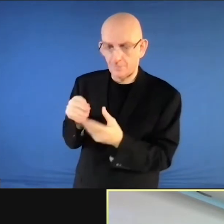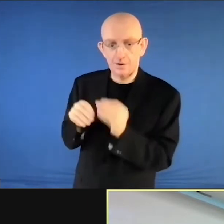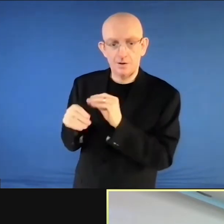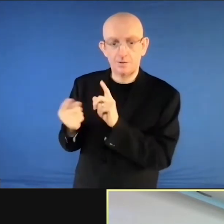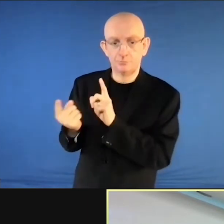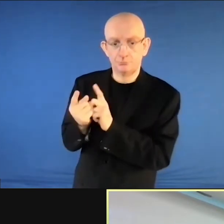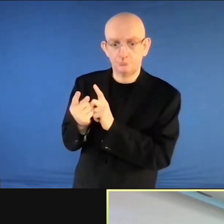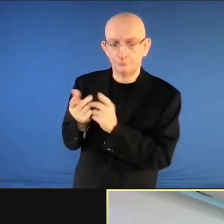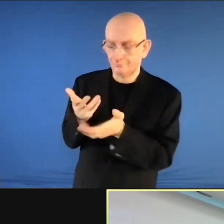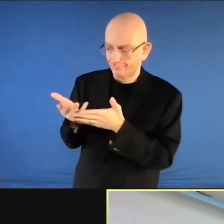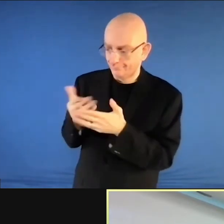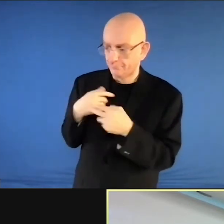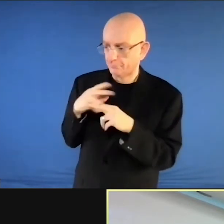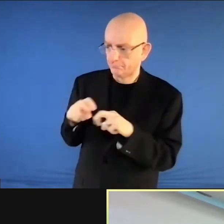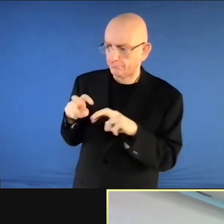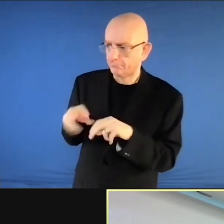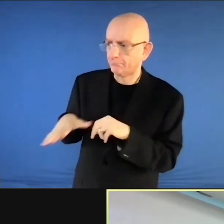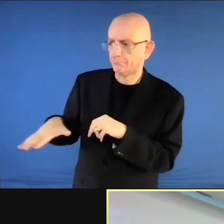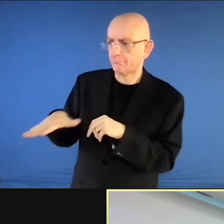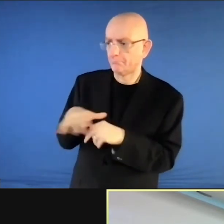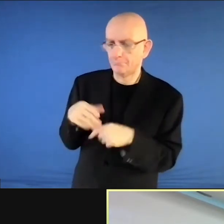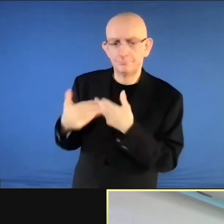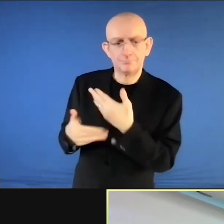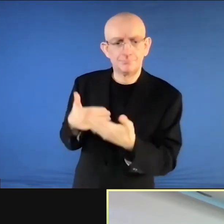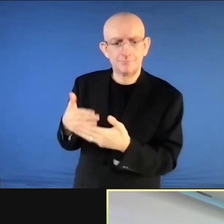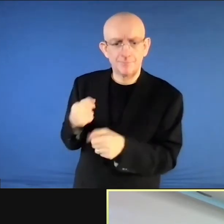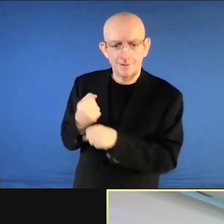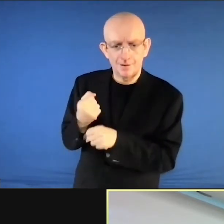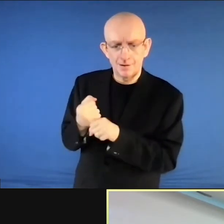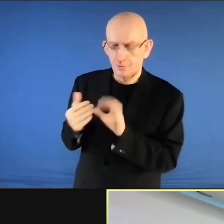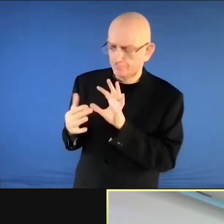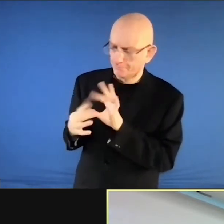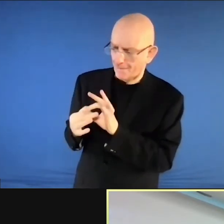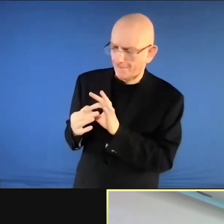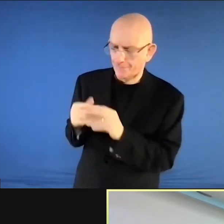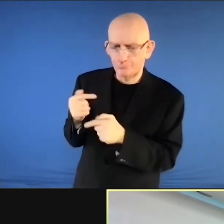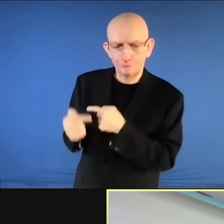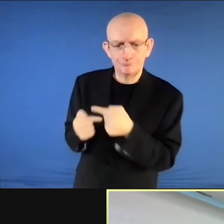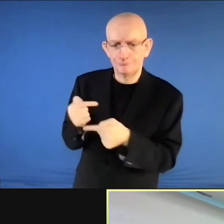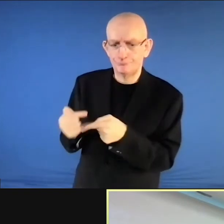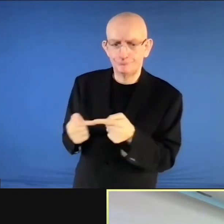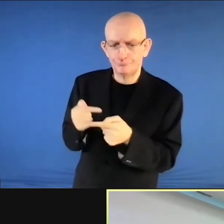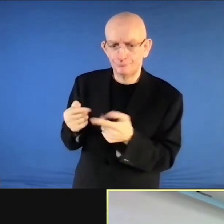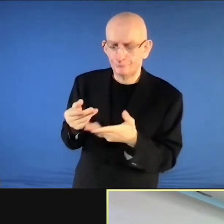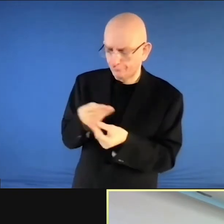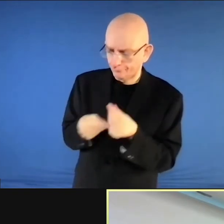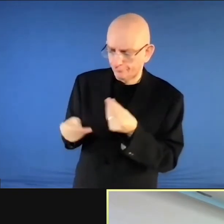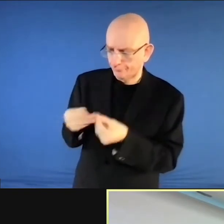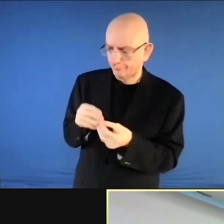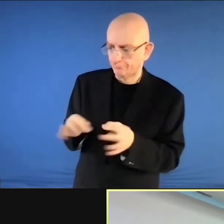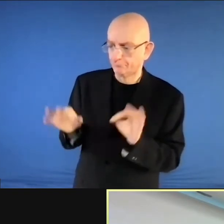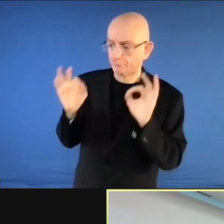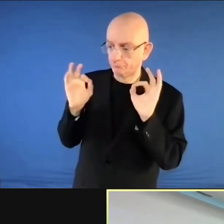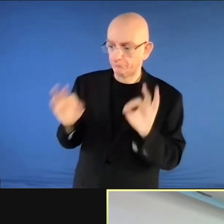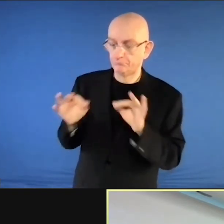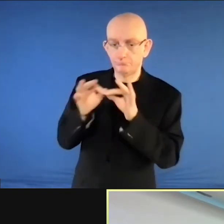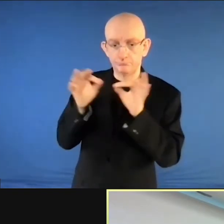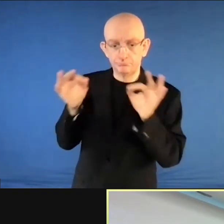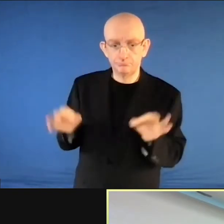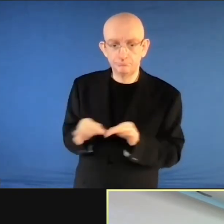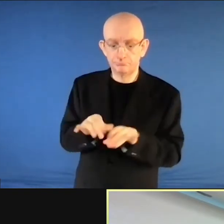results. So basically, there will be kind of responsible for the research